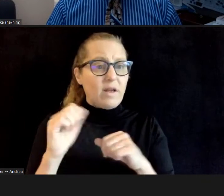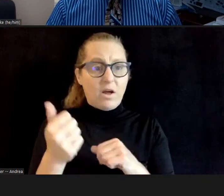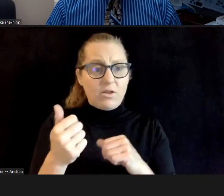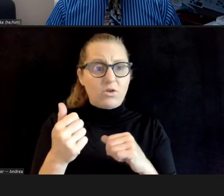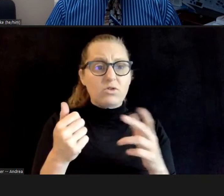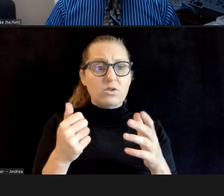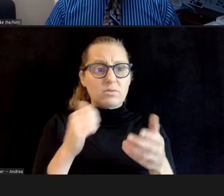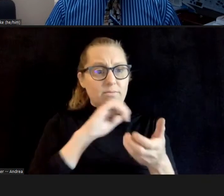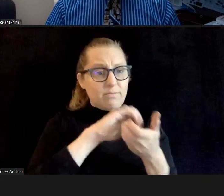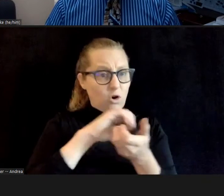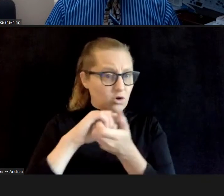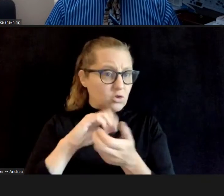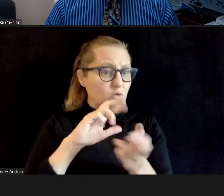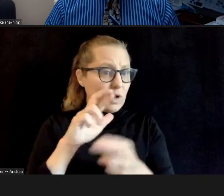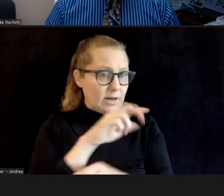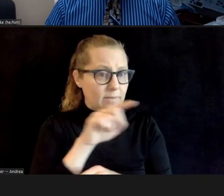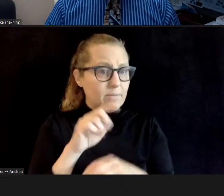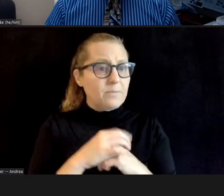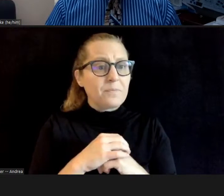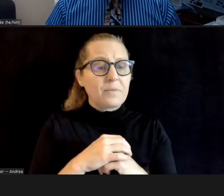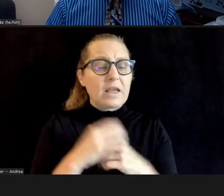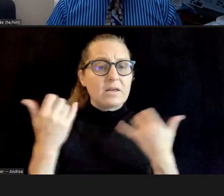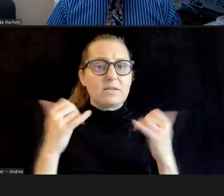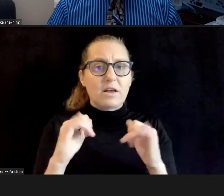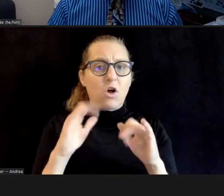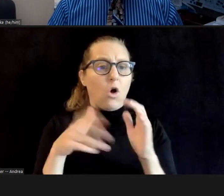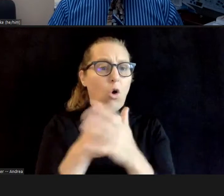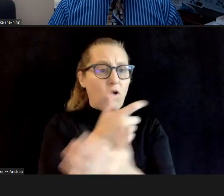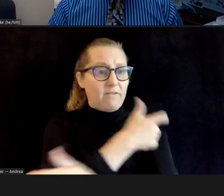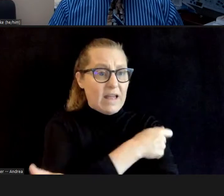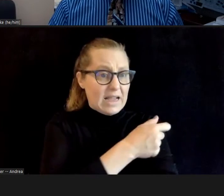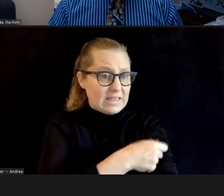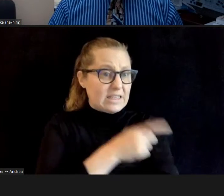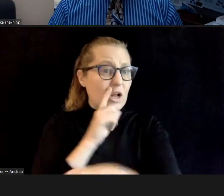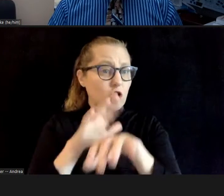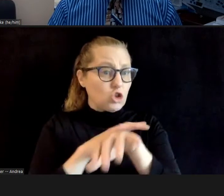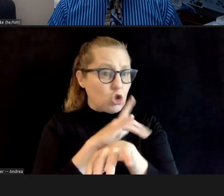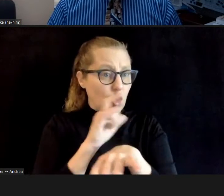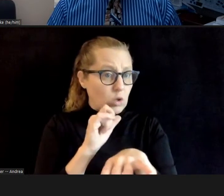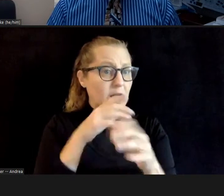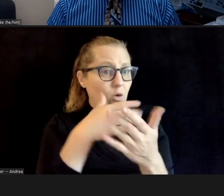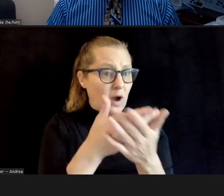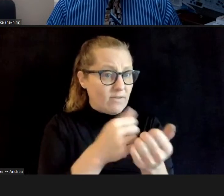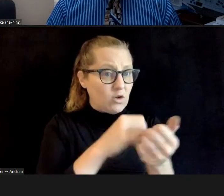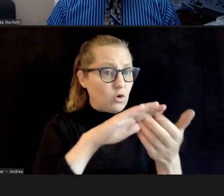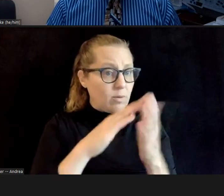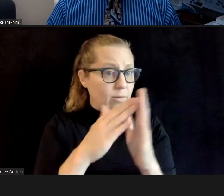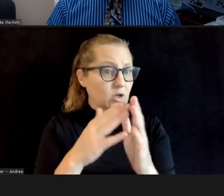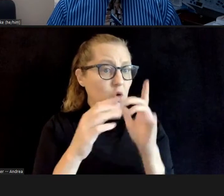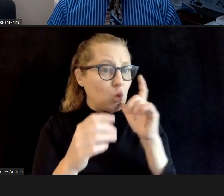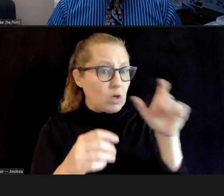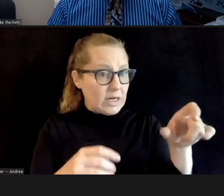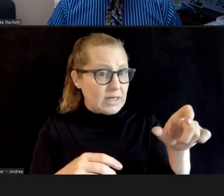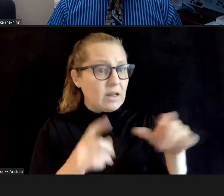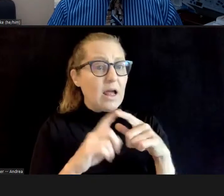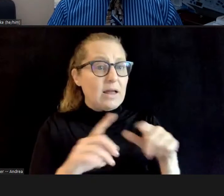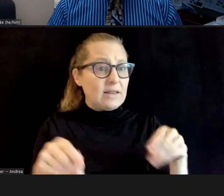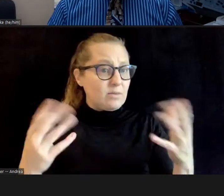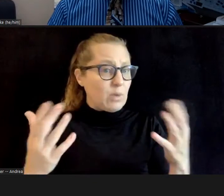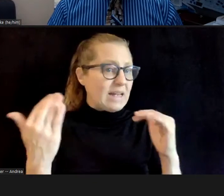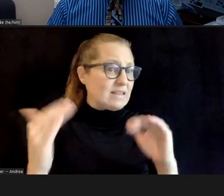partners. Still, while vaccines are slowly making their way into communities that need them, supply remains